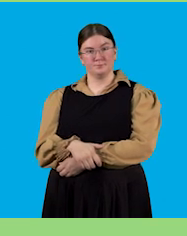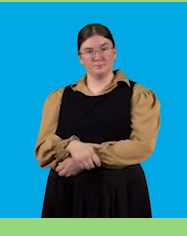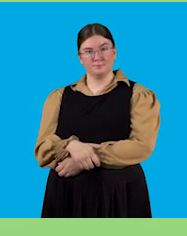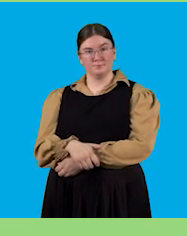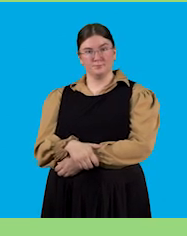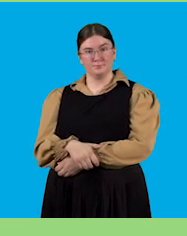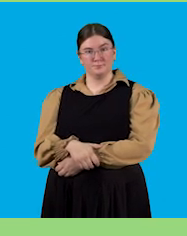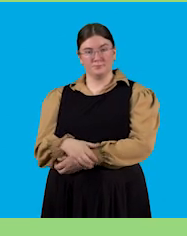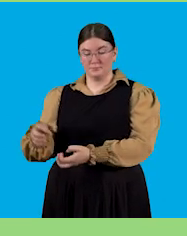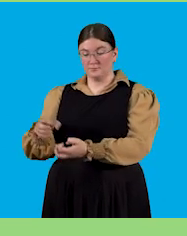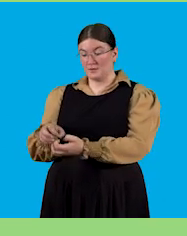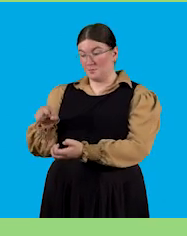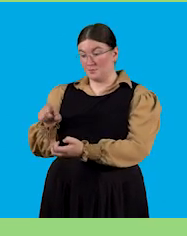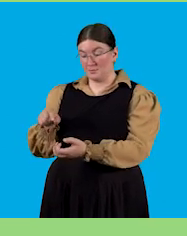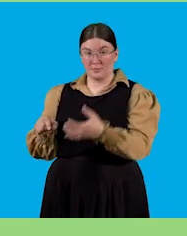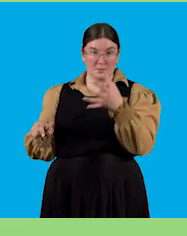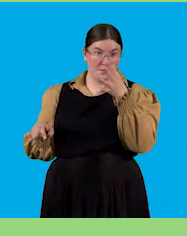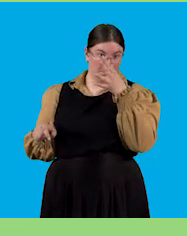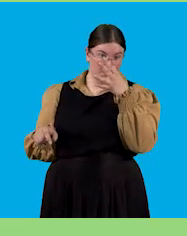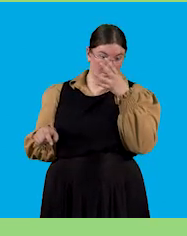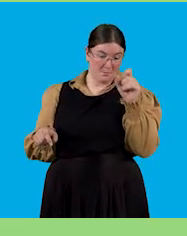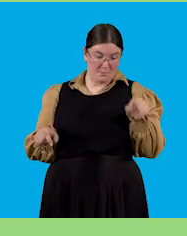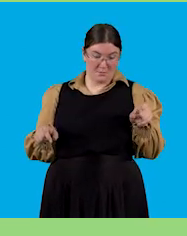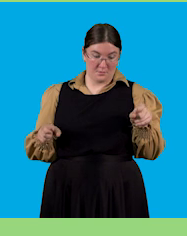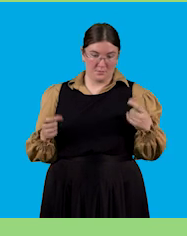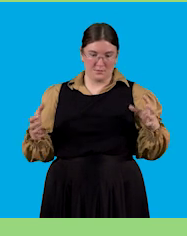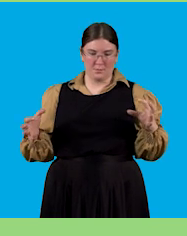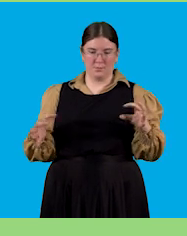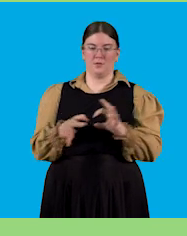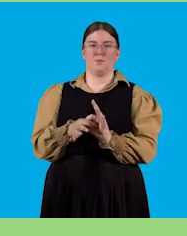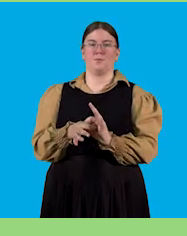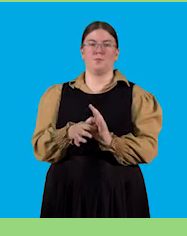fuses with a sperm cell.